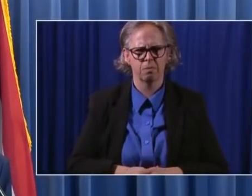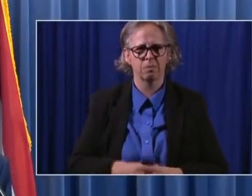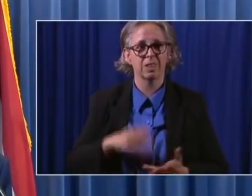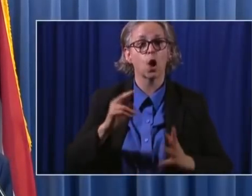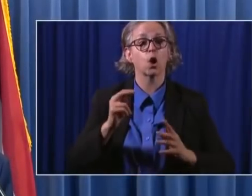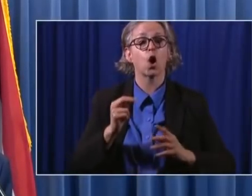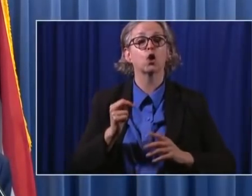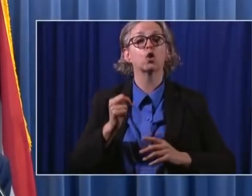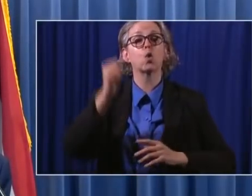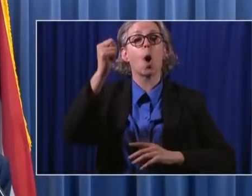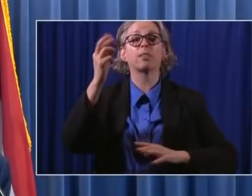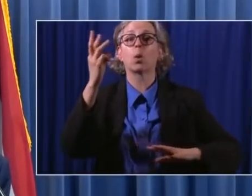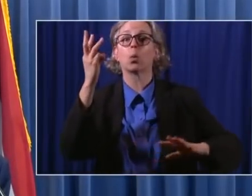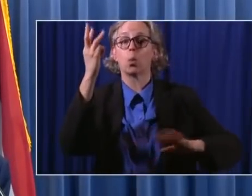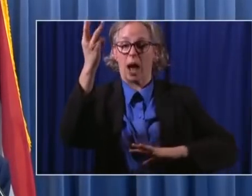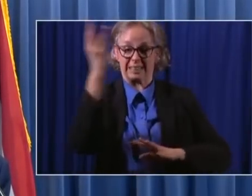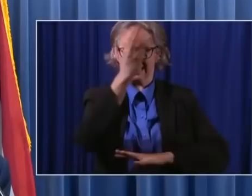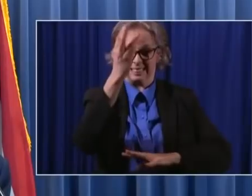Ohio.